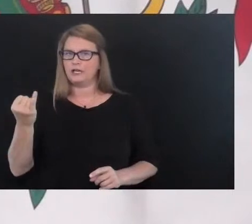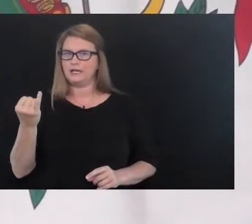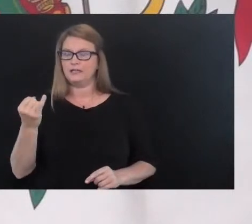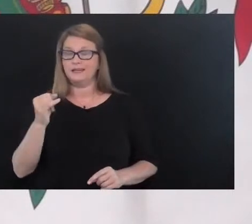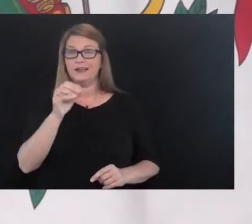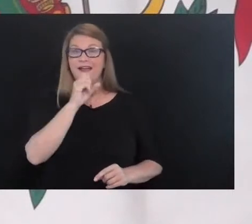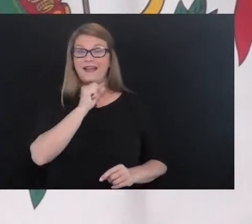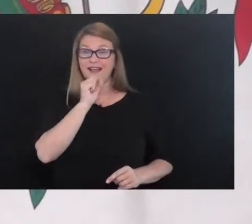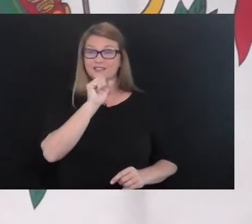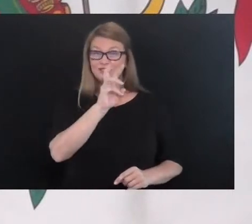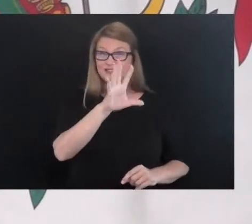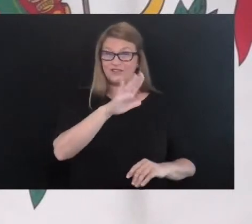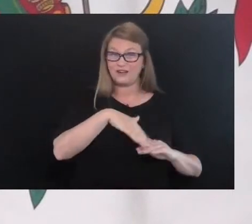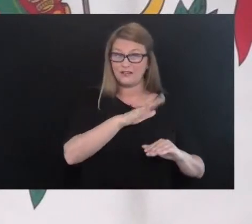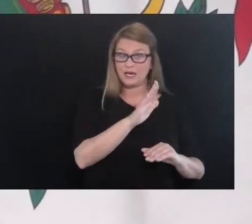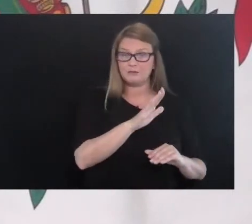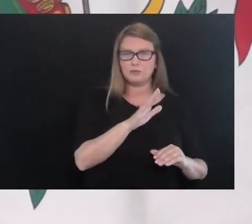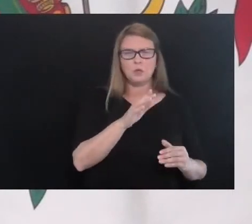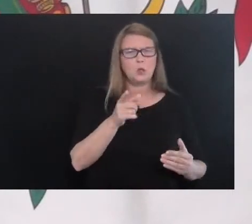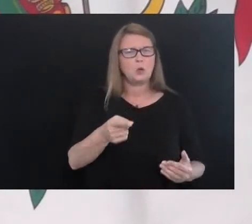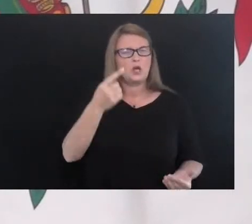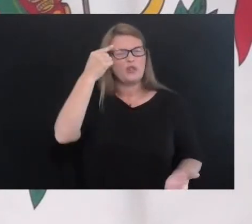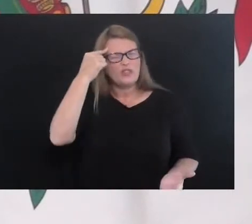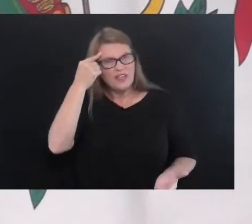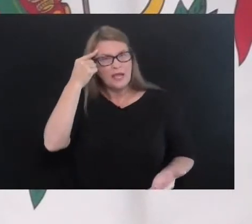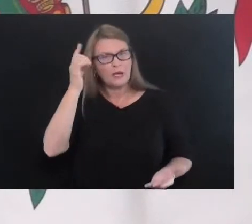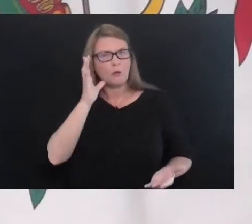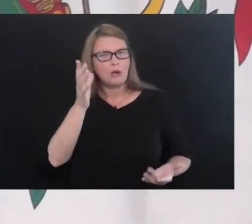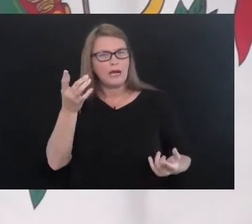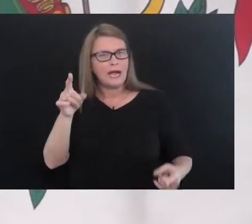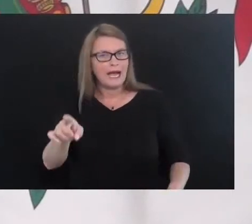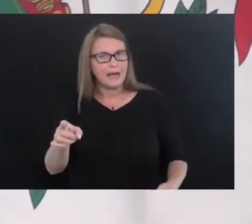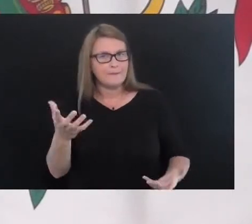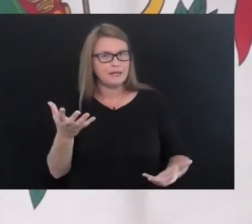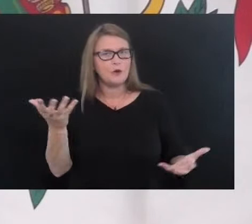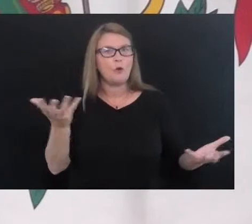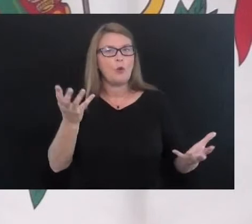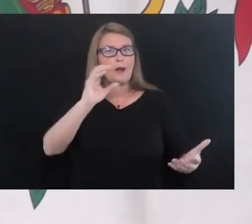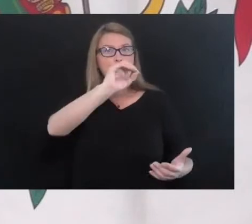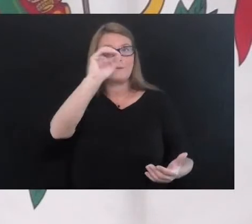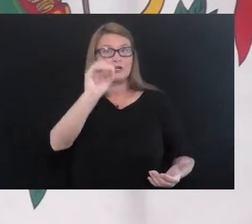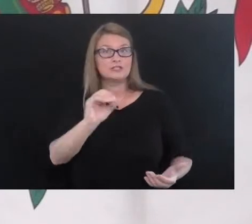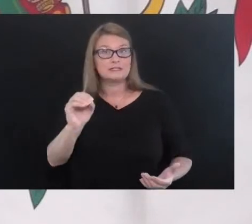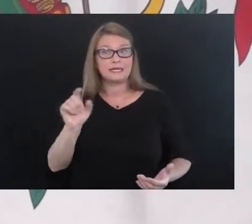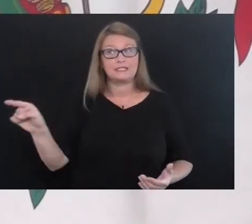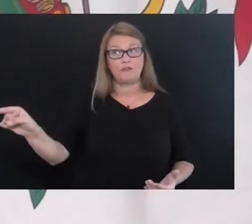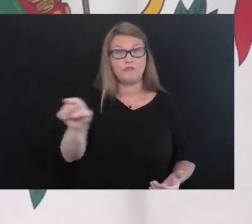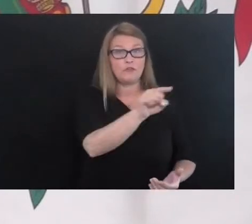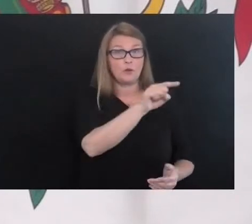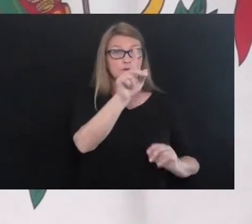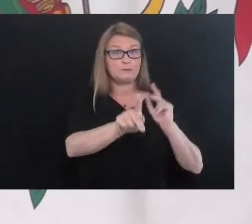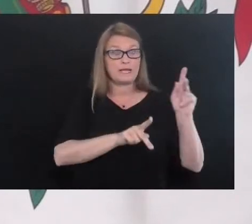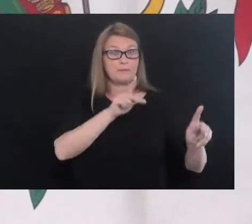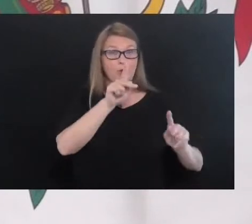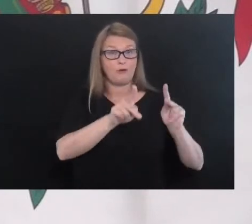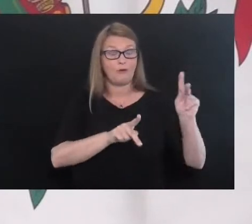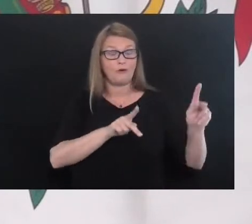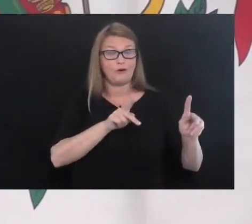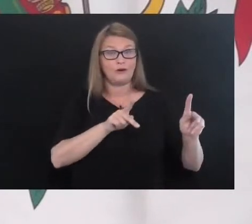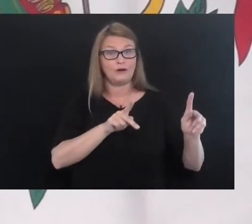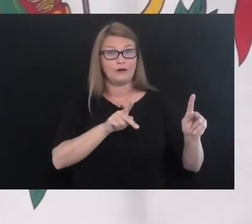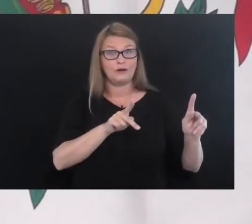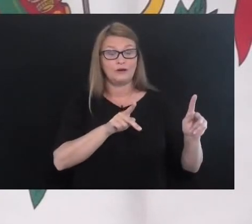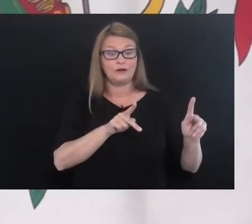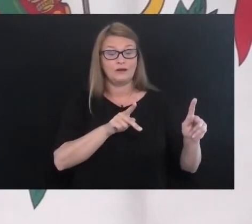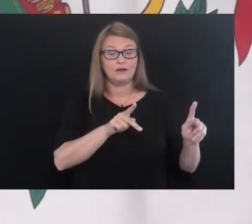65 and older, what would you think? What would you think the percentage of those folks has been that have